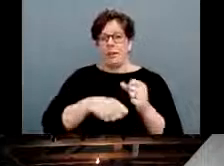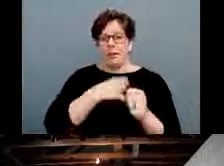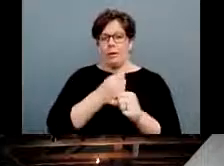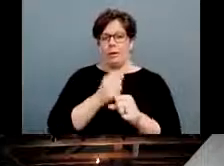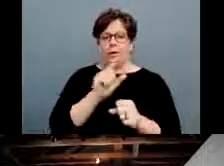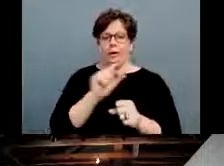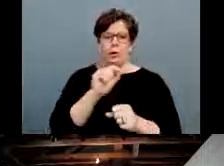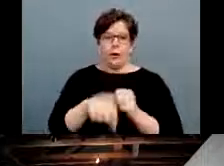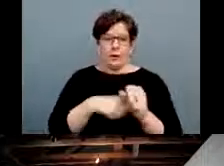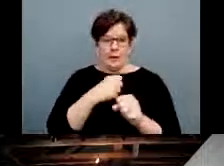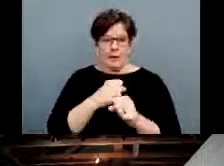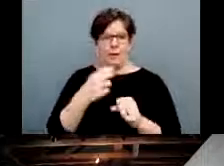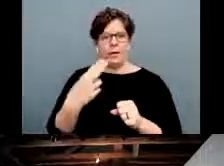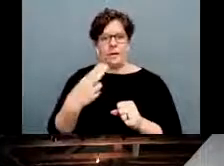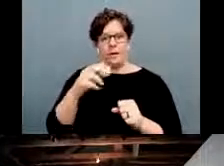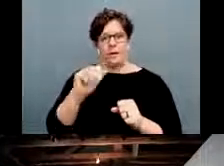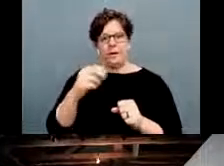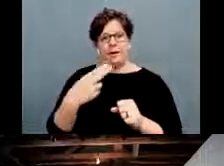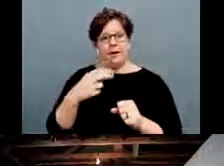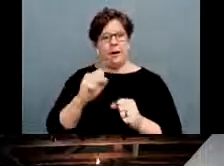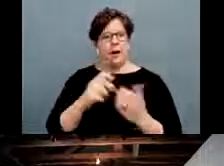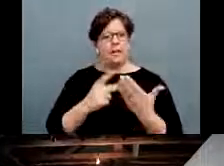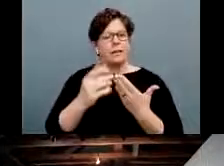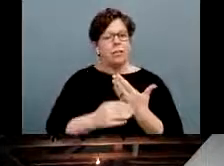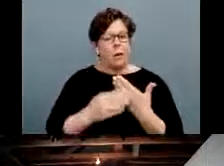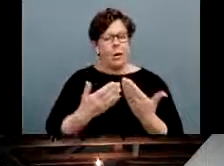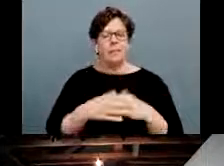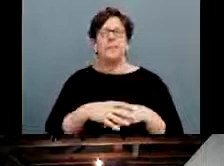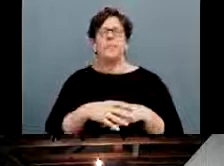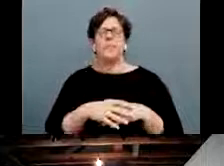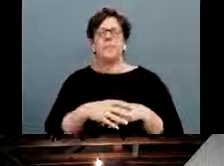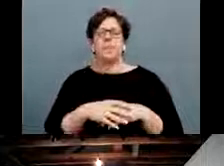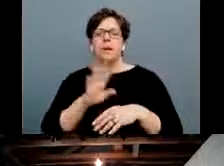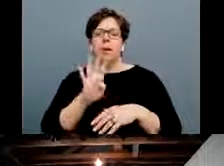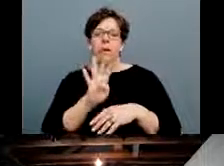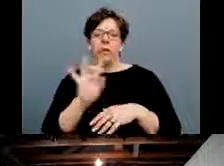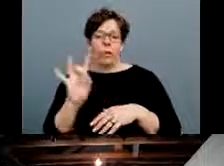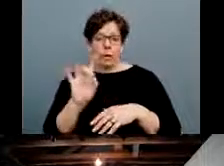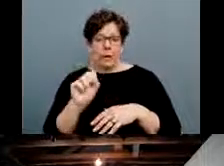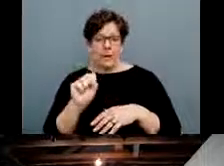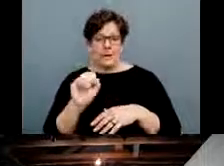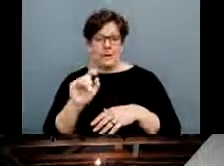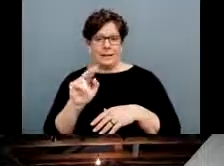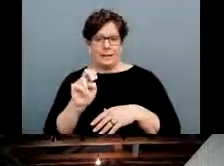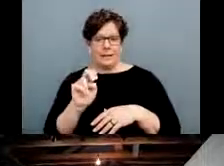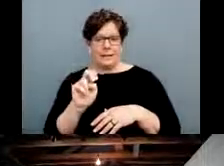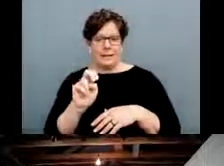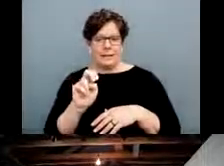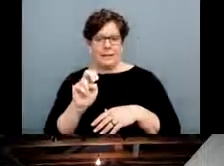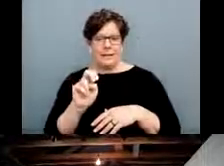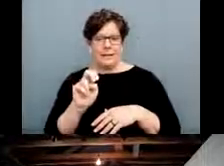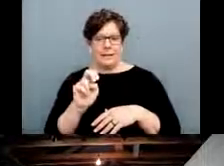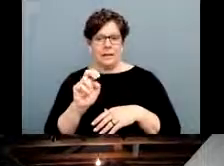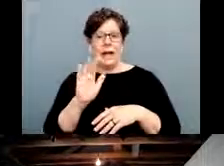years of the program. And just to give you a sense of what 48 sites can do, it sweeps 22